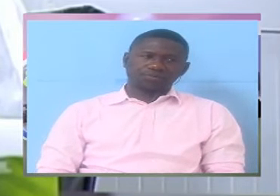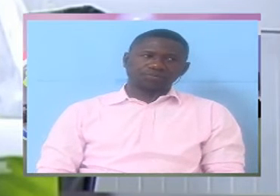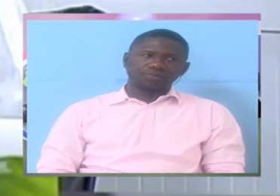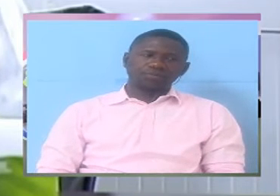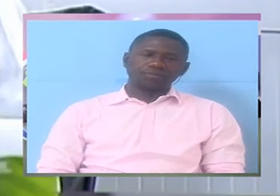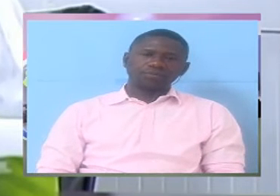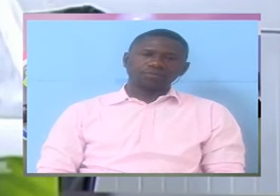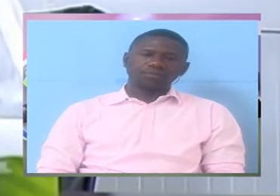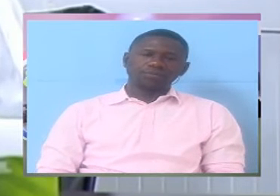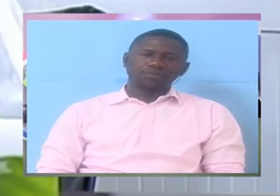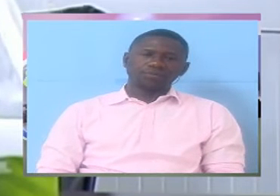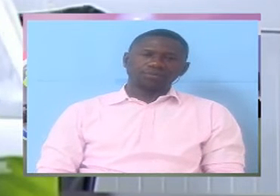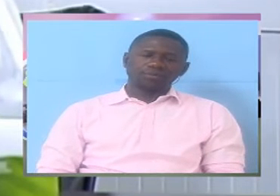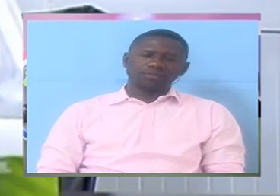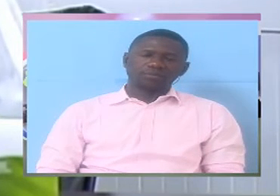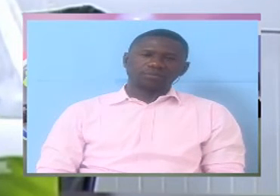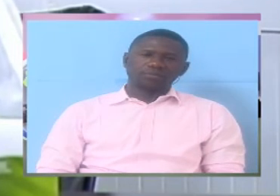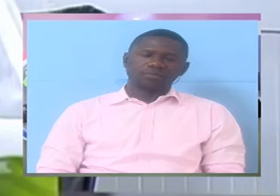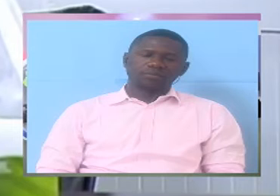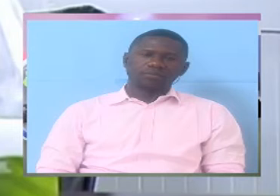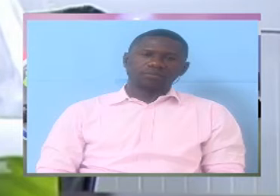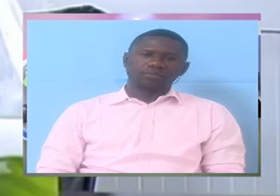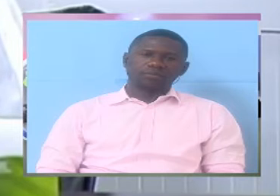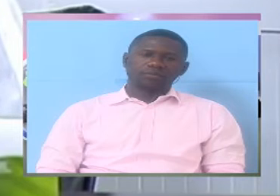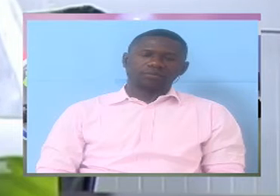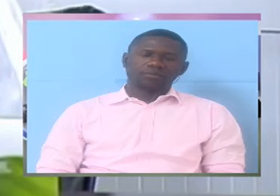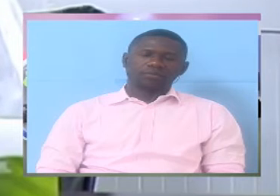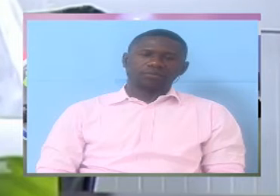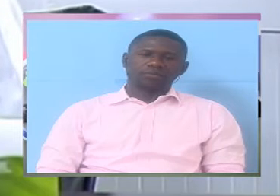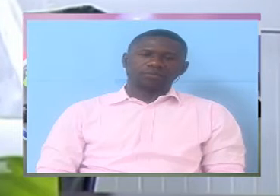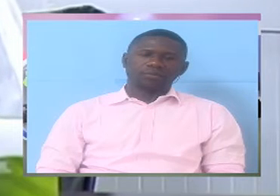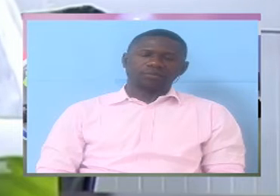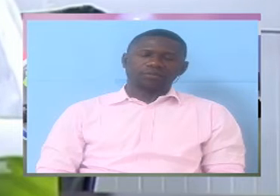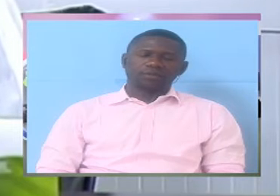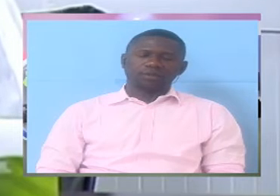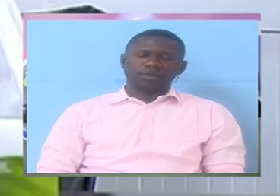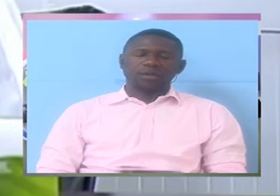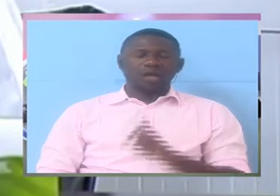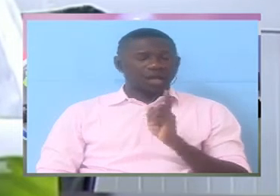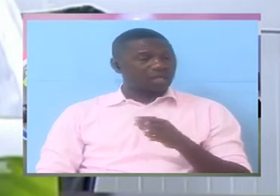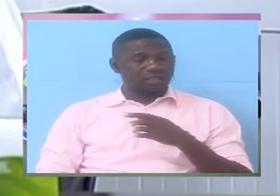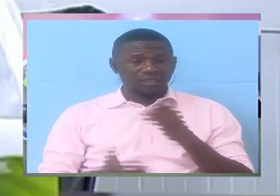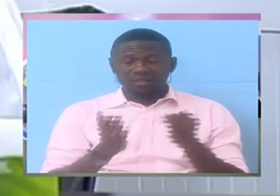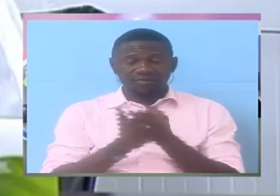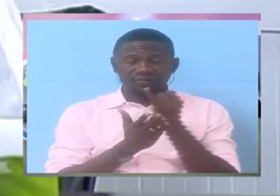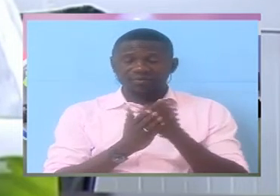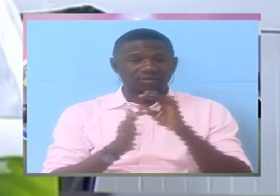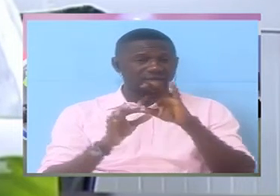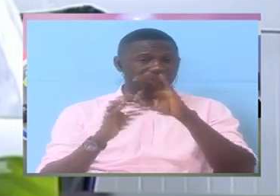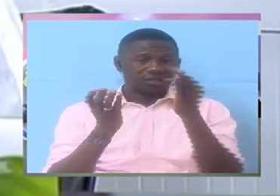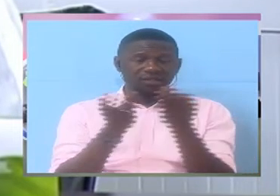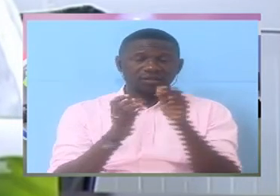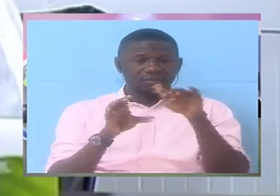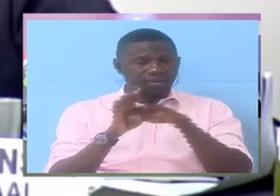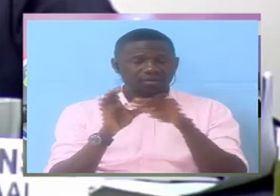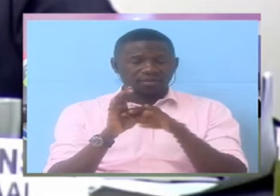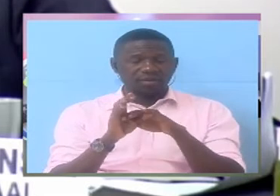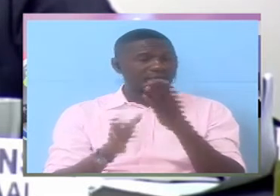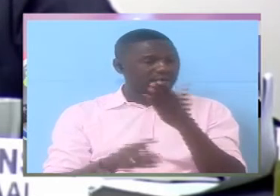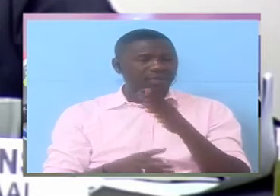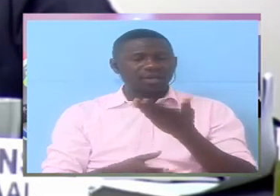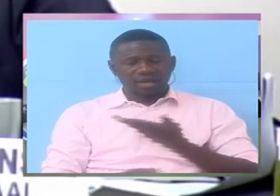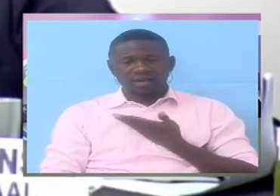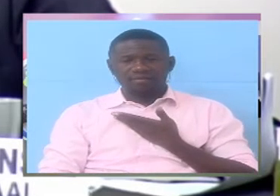Well, the investigators, perhaps they have, but I have not seen my. Mr. Witness, be careful what you